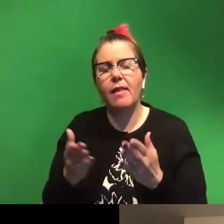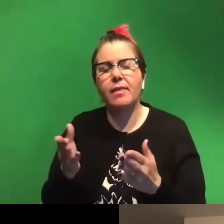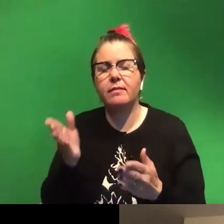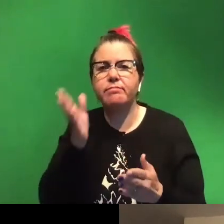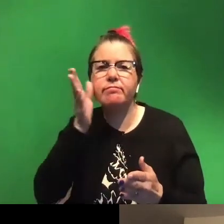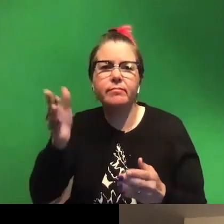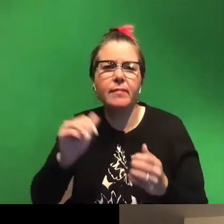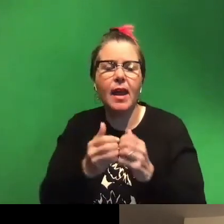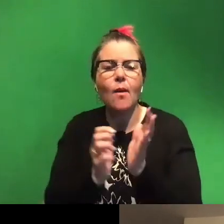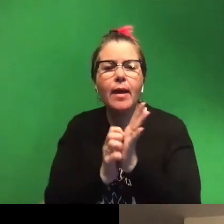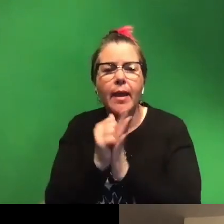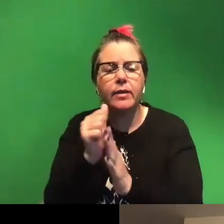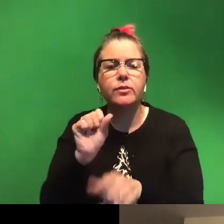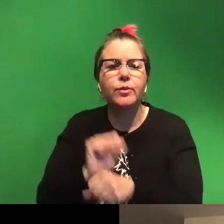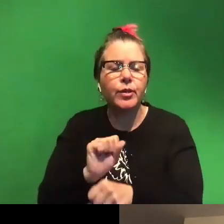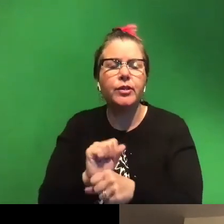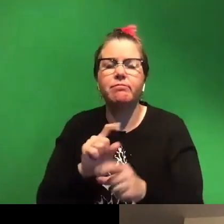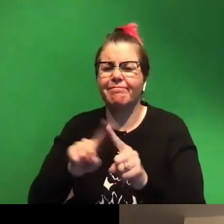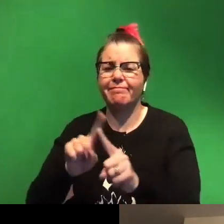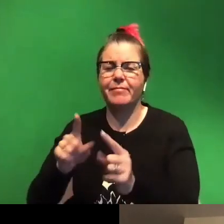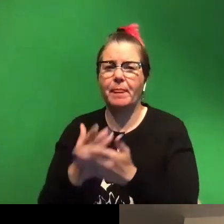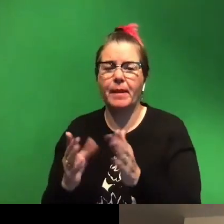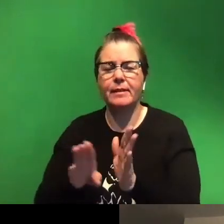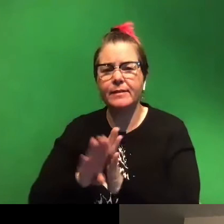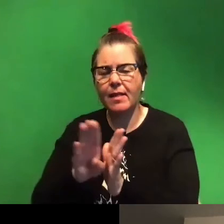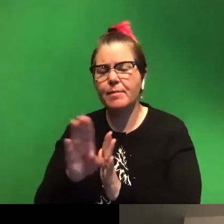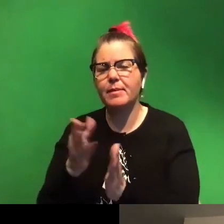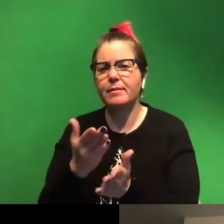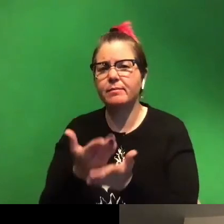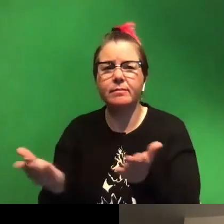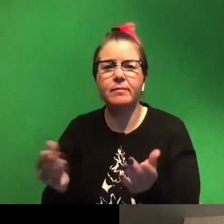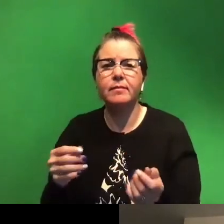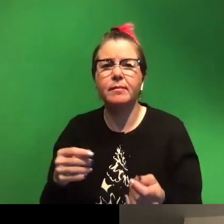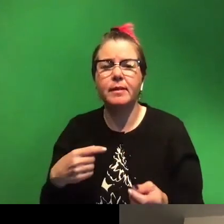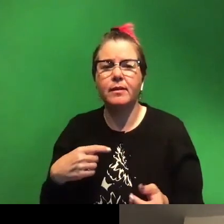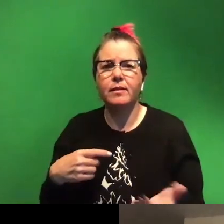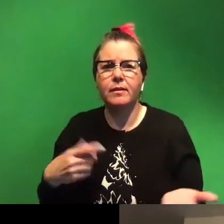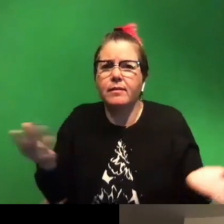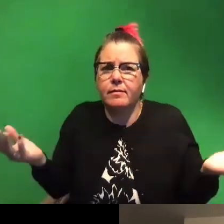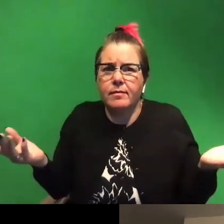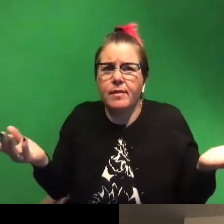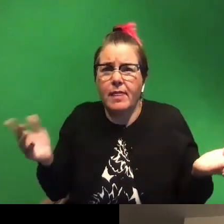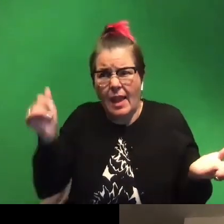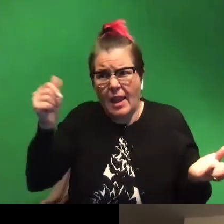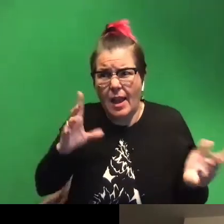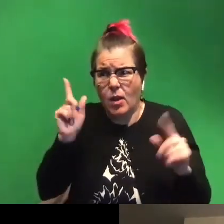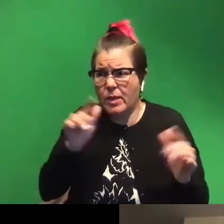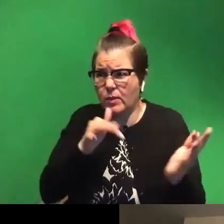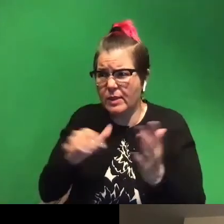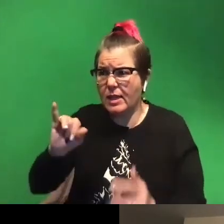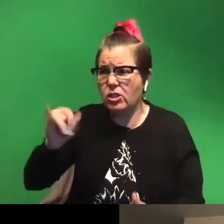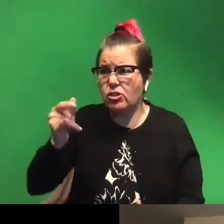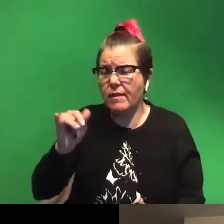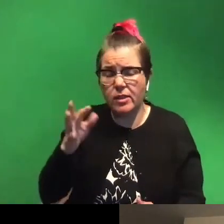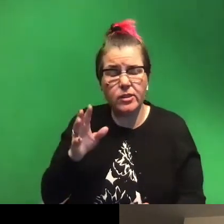how cancer works and all sorts of other stuff, and development works and all sorts of stuff. But we would, like, when that guy went to study a jellyfish, did he think he was